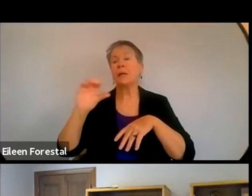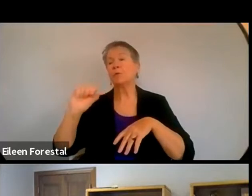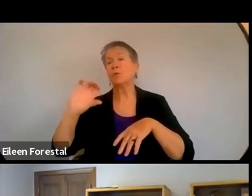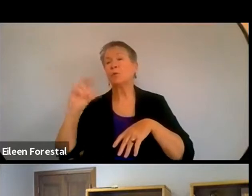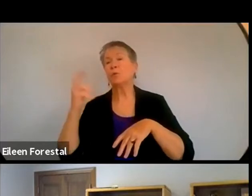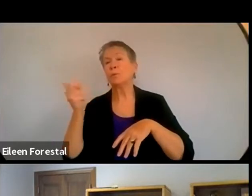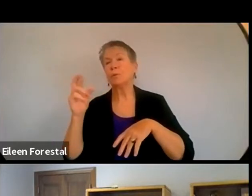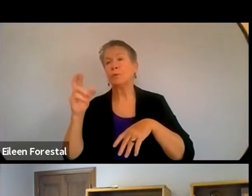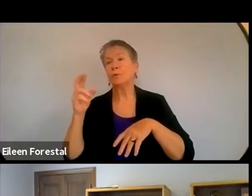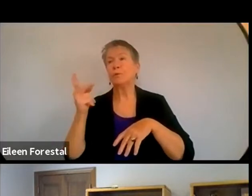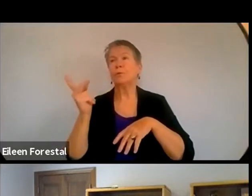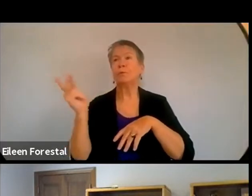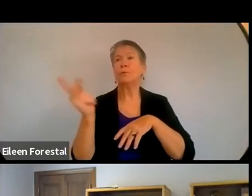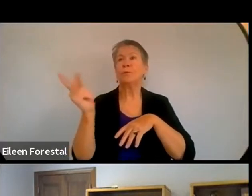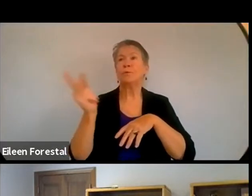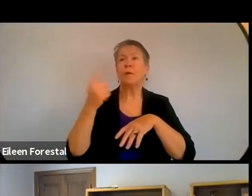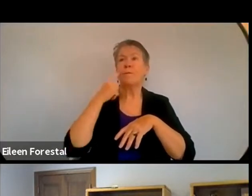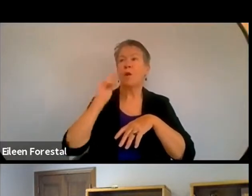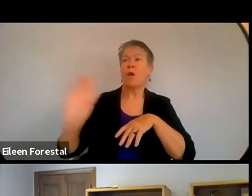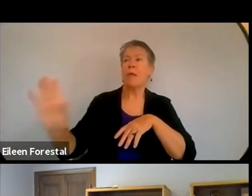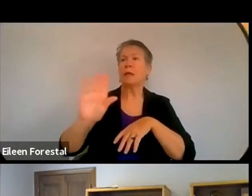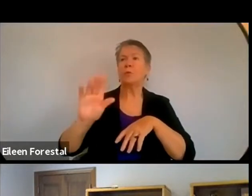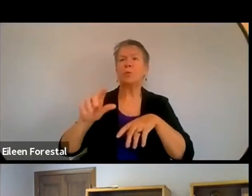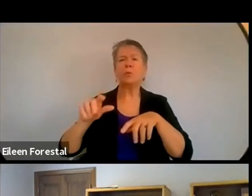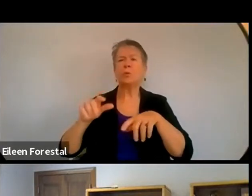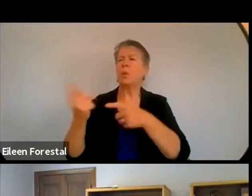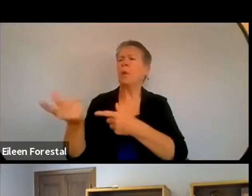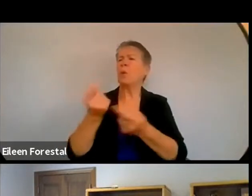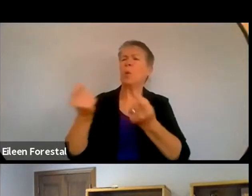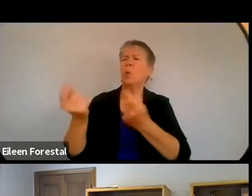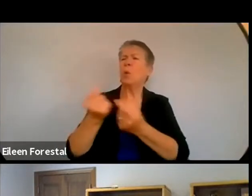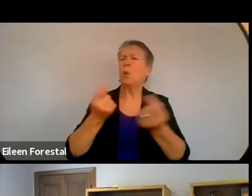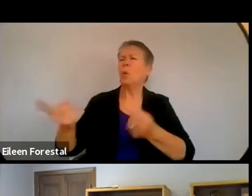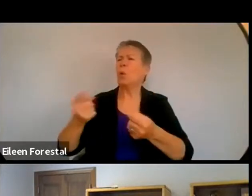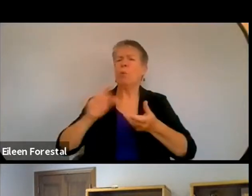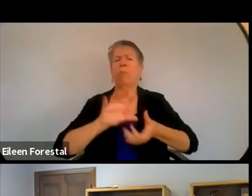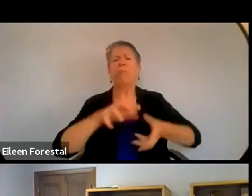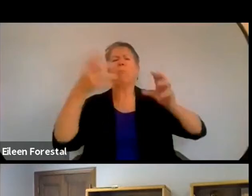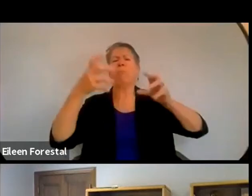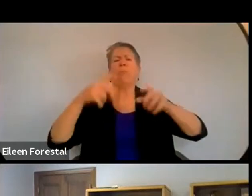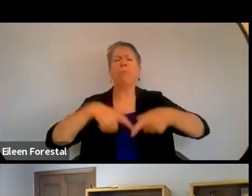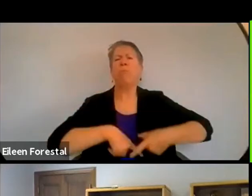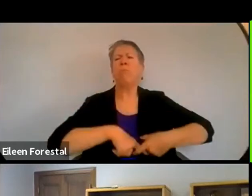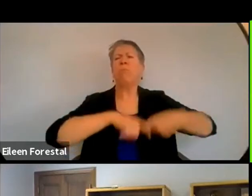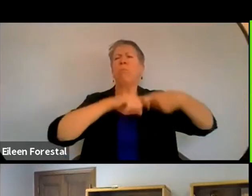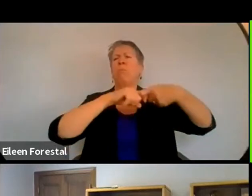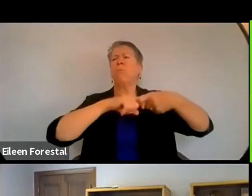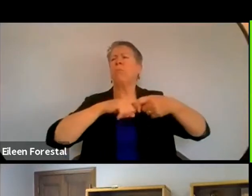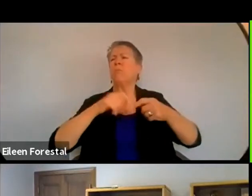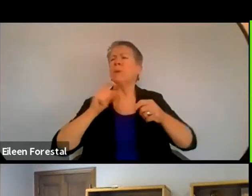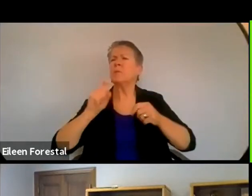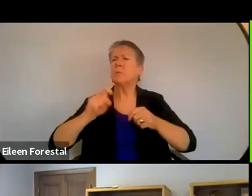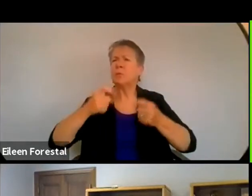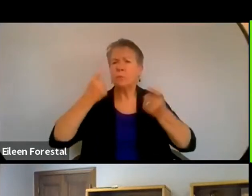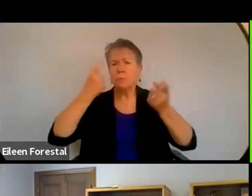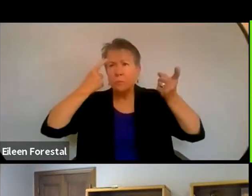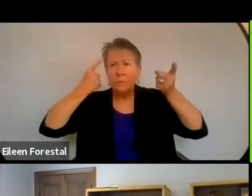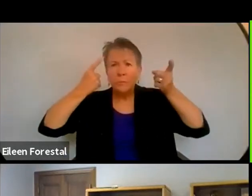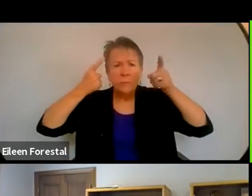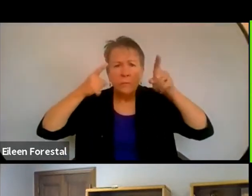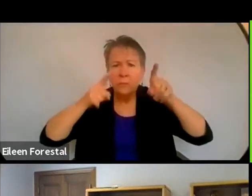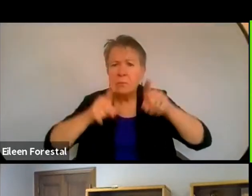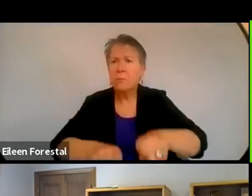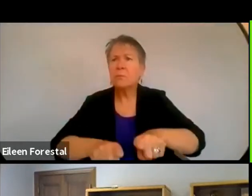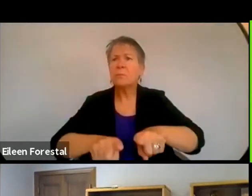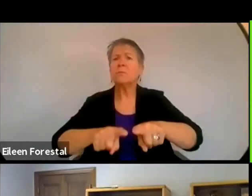because right now, supposedly, they're close to having a negotiation and a deal on a stimulus bill. Does this hurt those efforts? Good question.